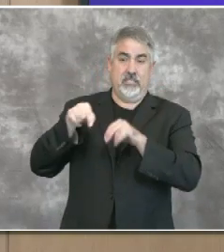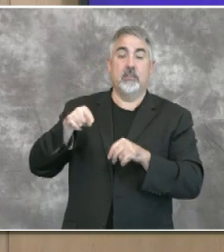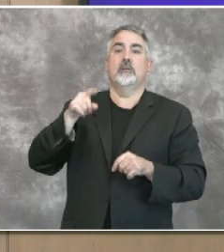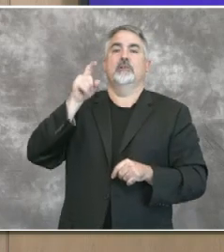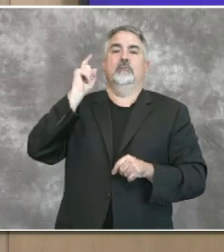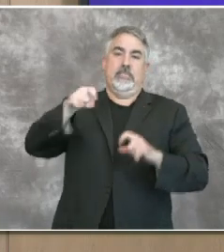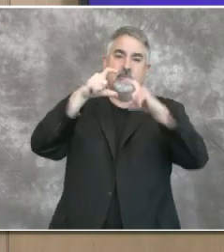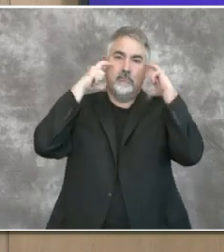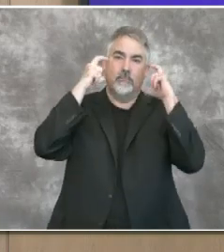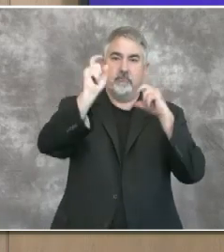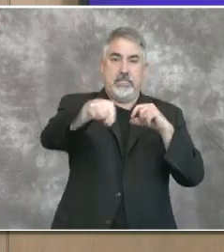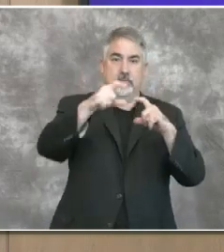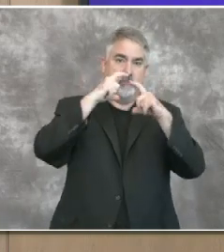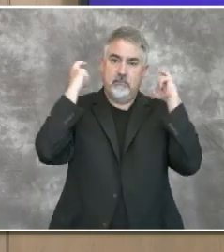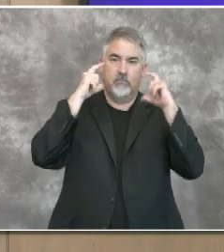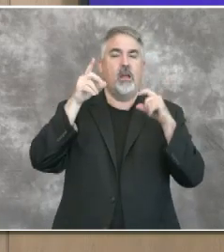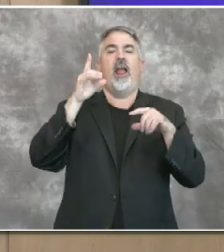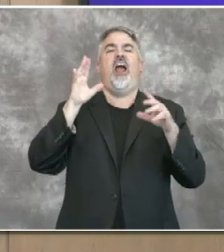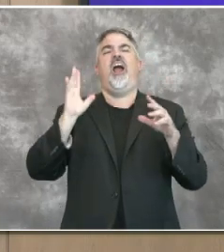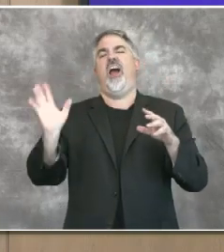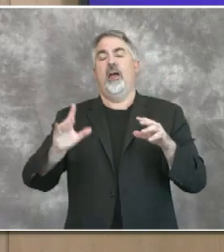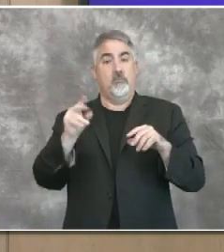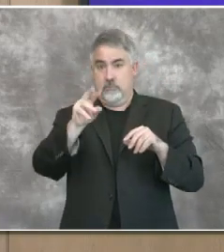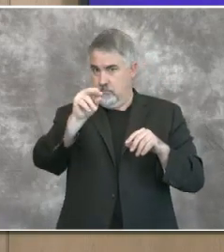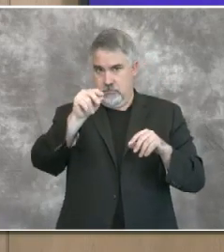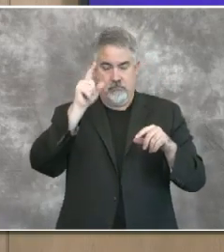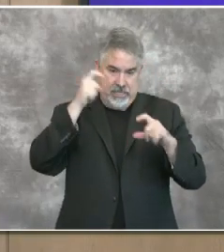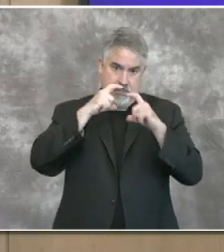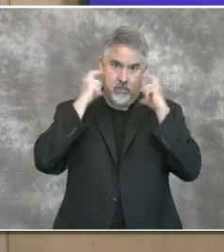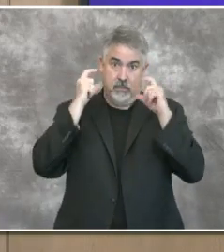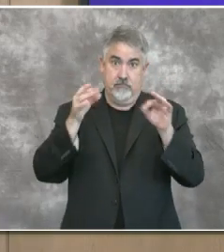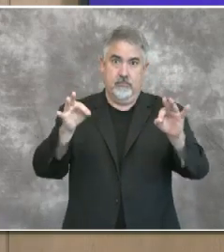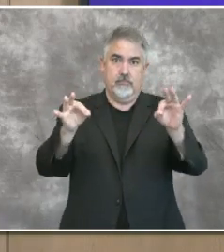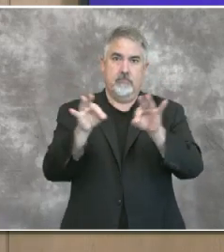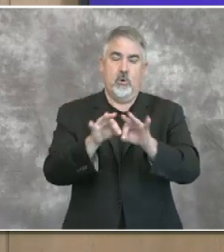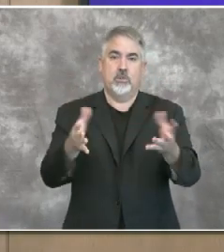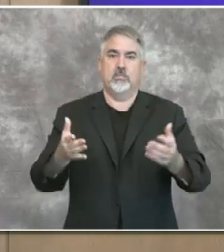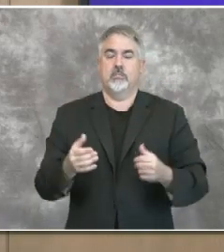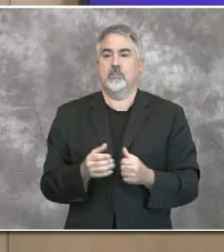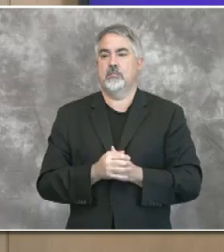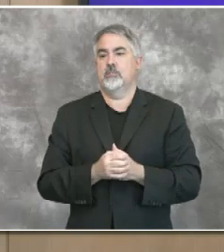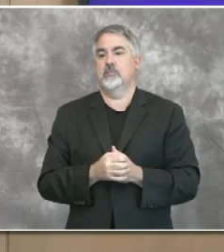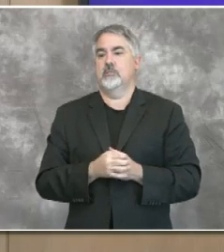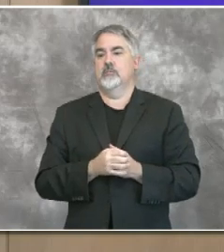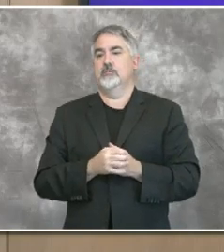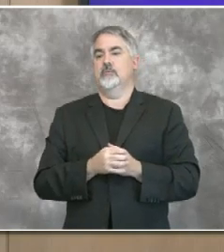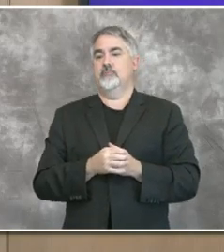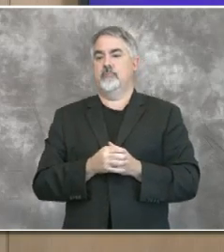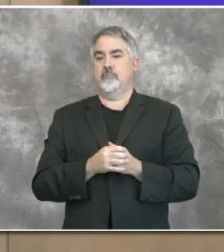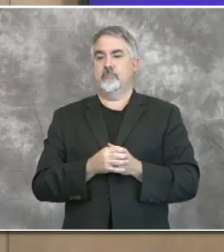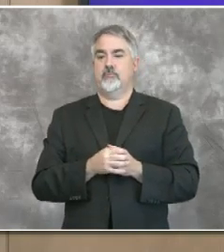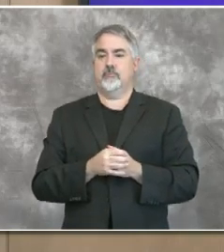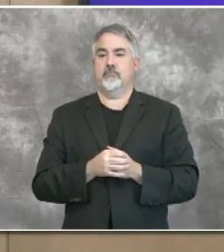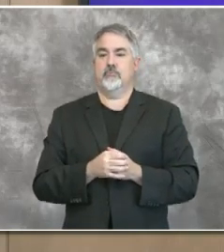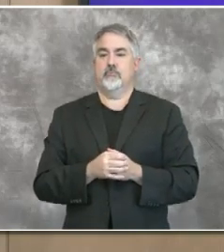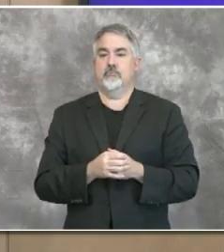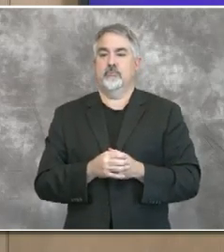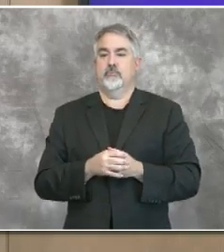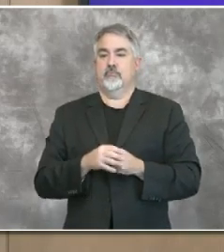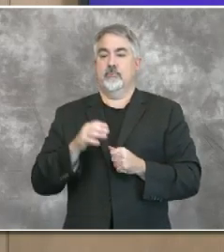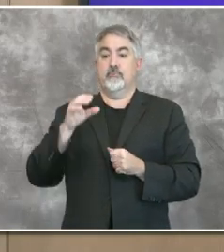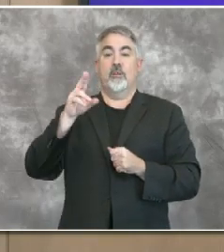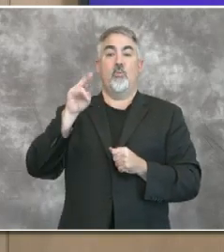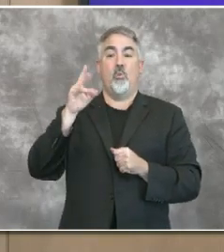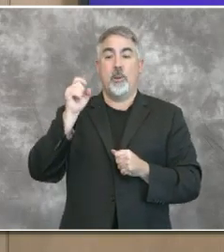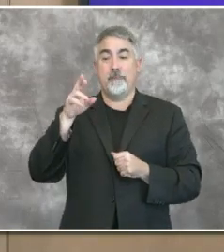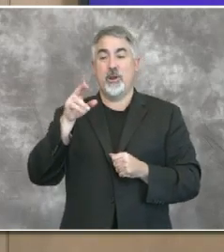and NCTD, along with our transportation network companies, which include rideshare companies like Uber and Lyft, taxis, and